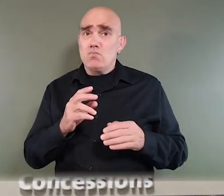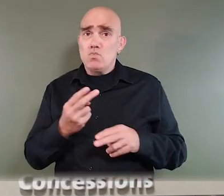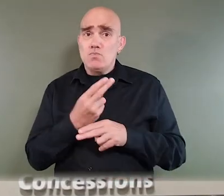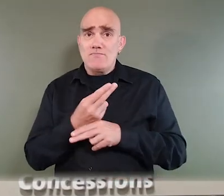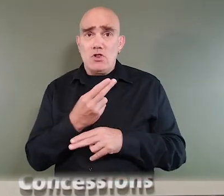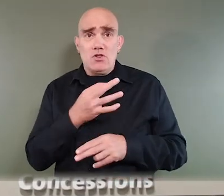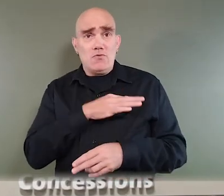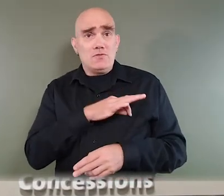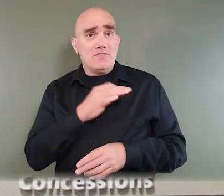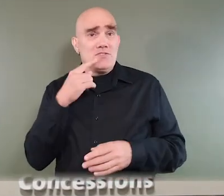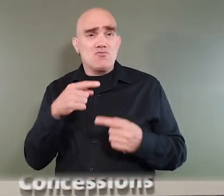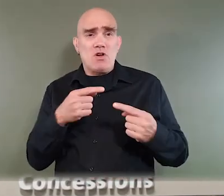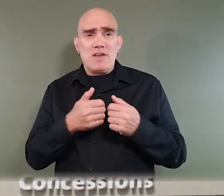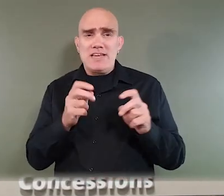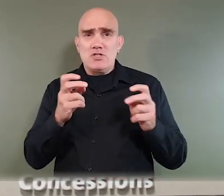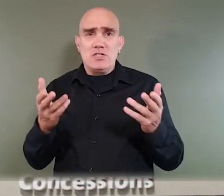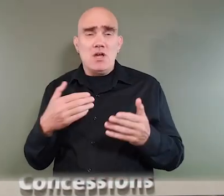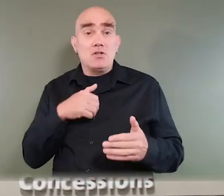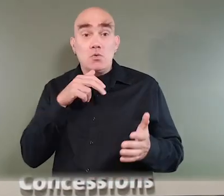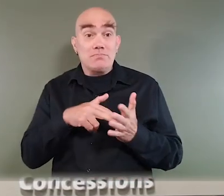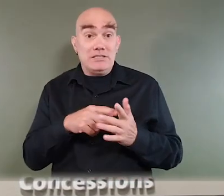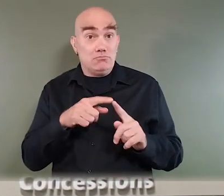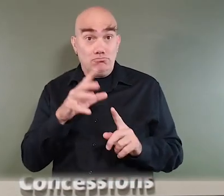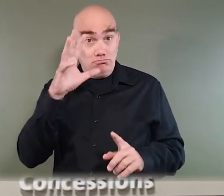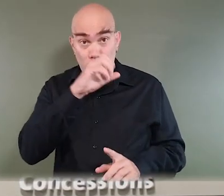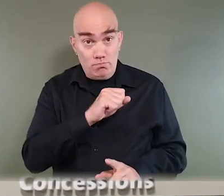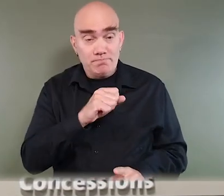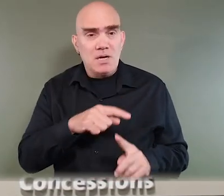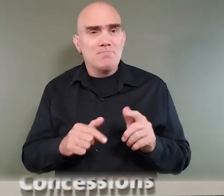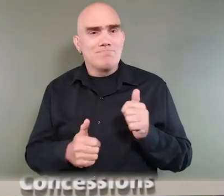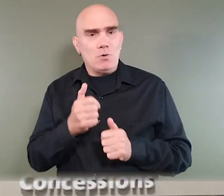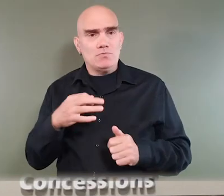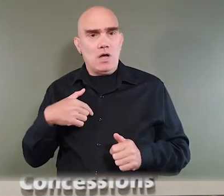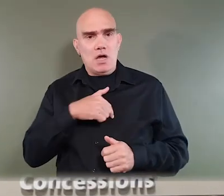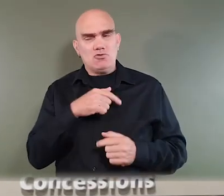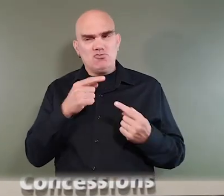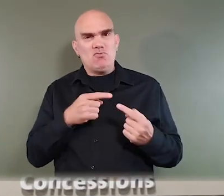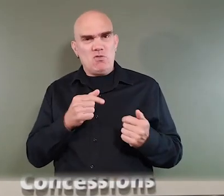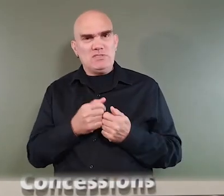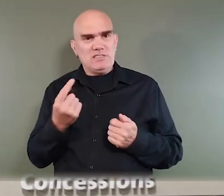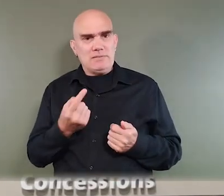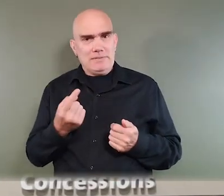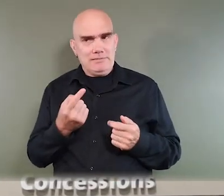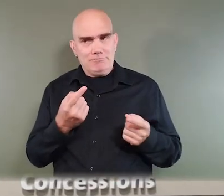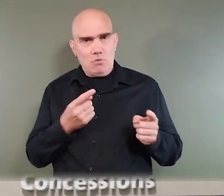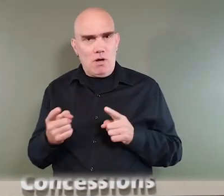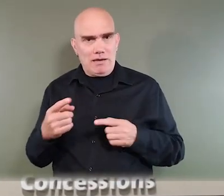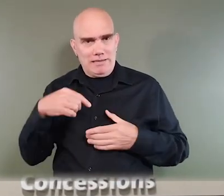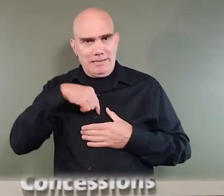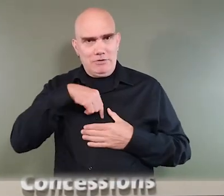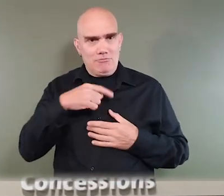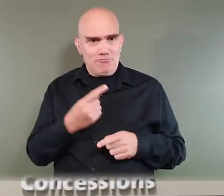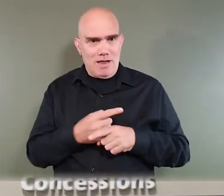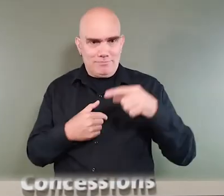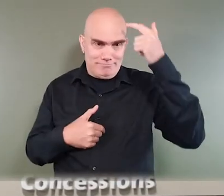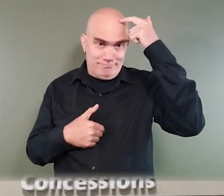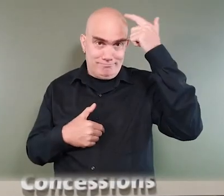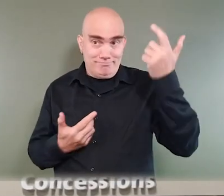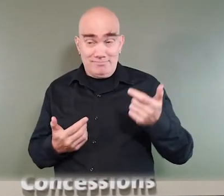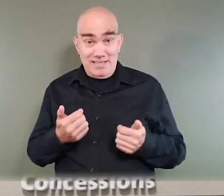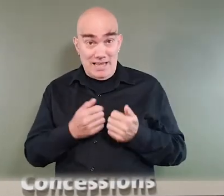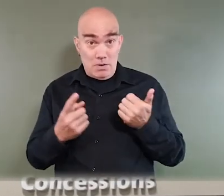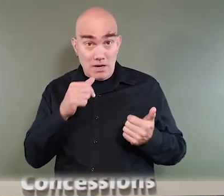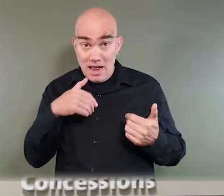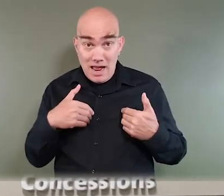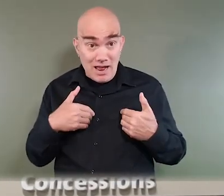And I don't mean to be presumptive, but most of us struggle with something going on in here, right? Anybody not have stress in their lives, right?